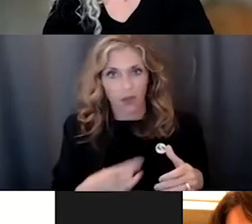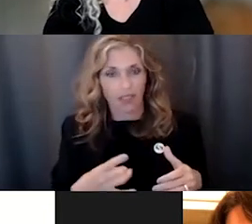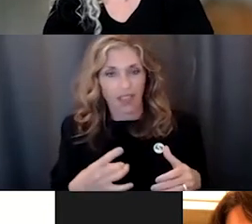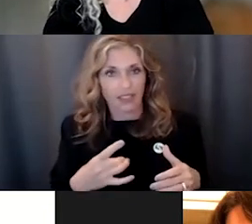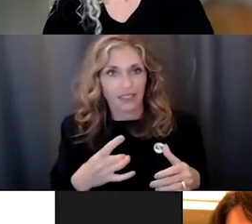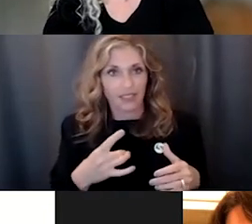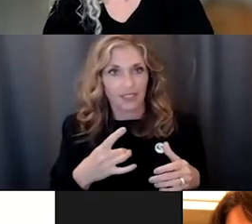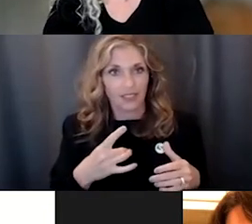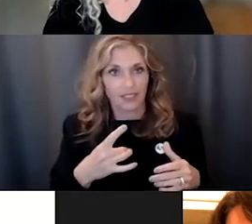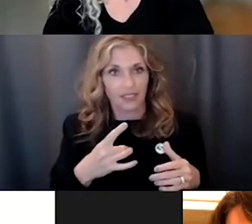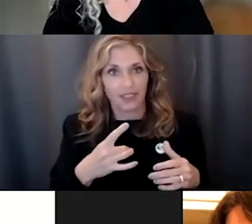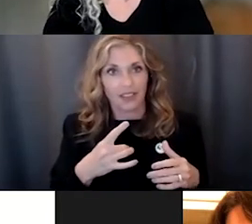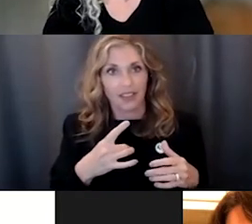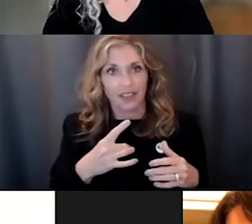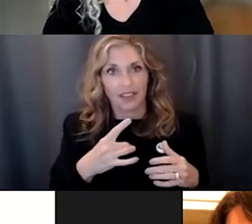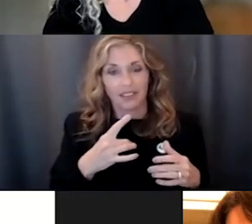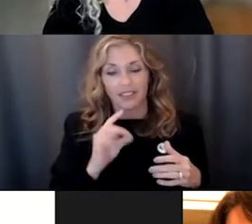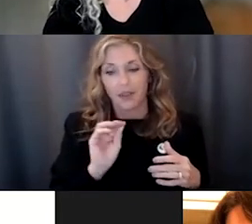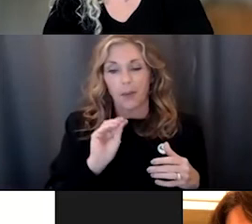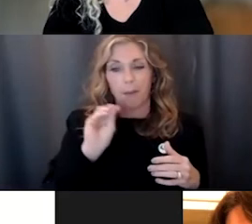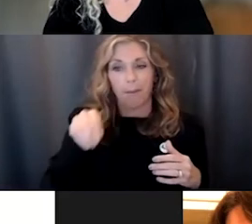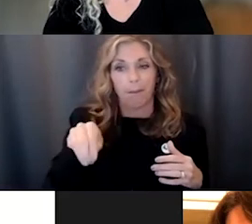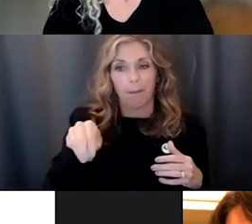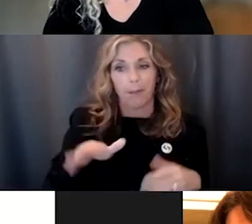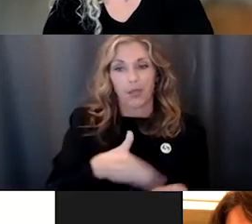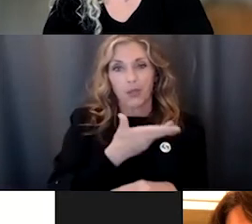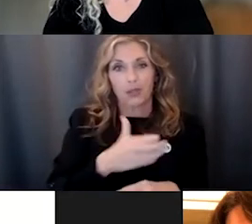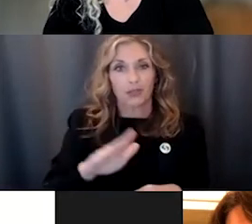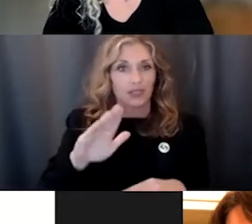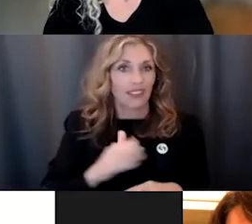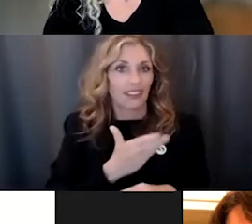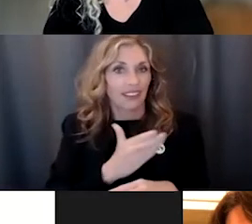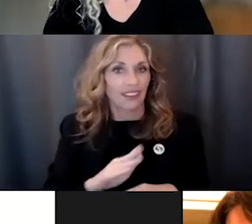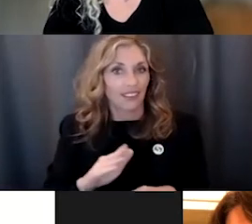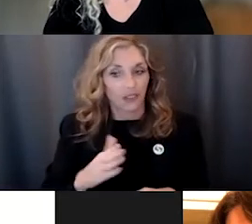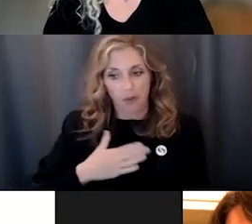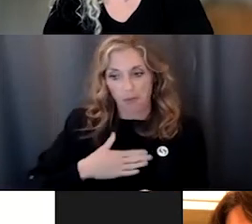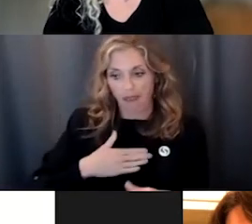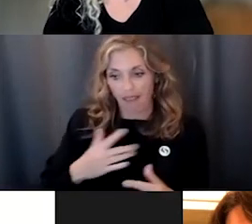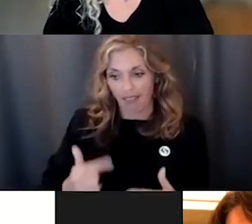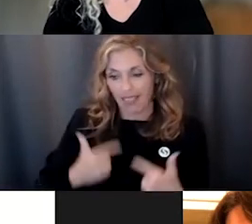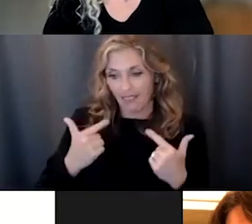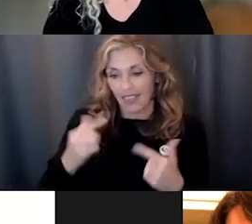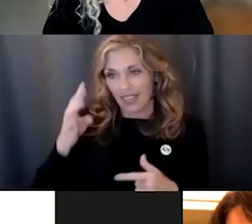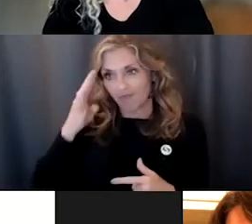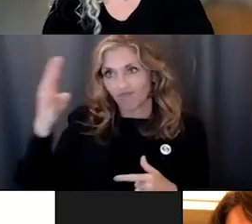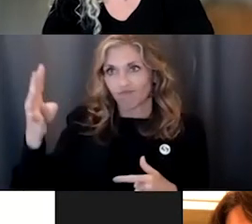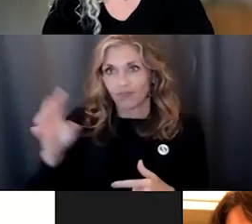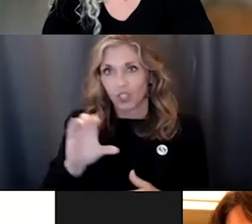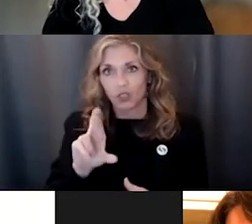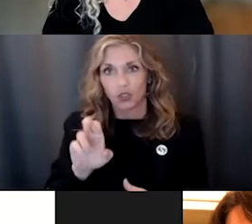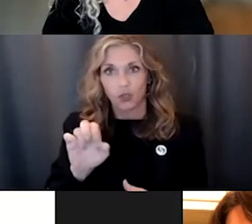pop music into living creatively. But certainly